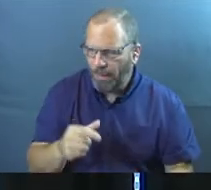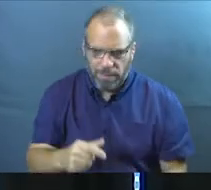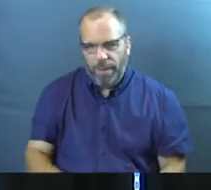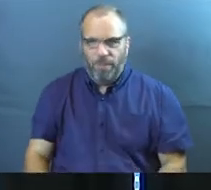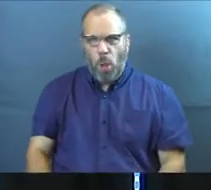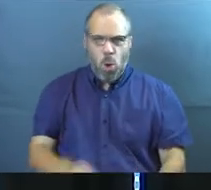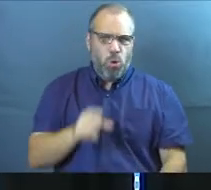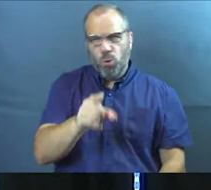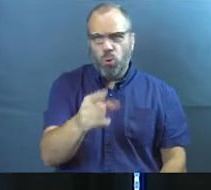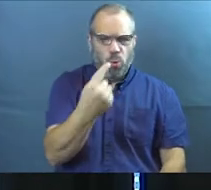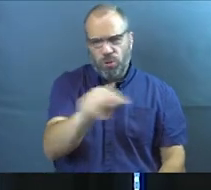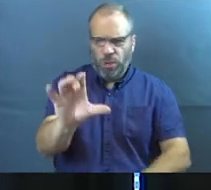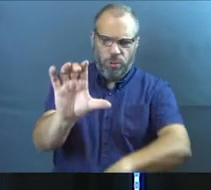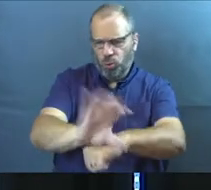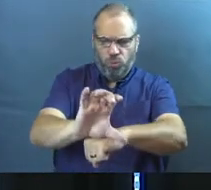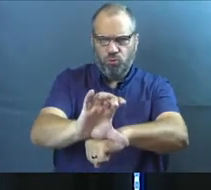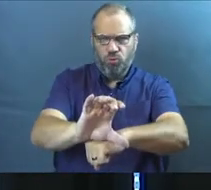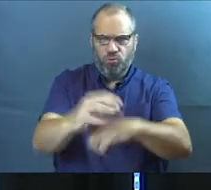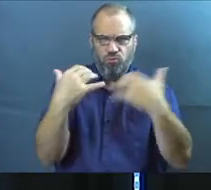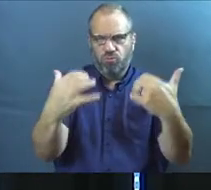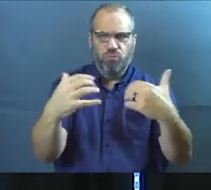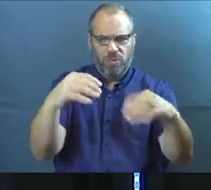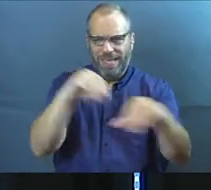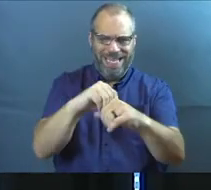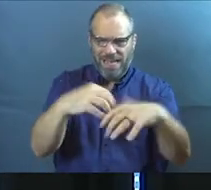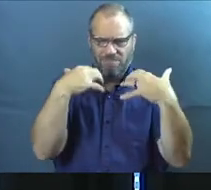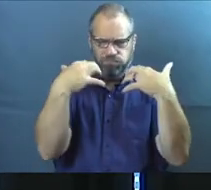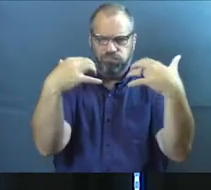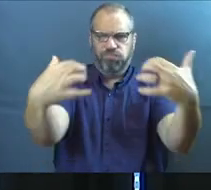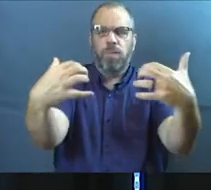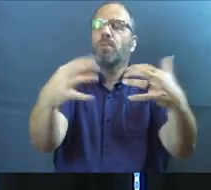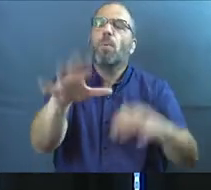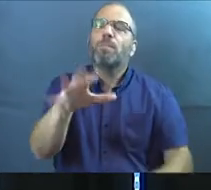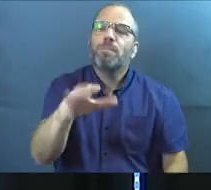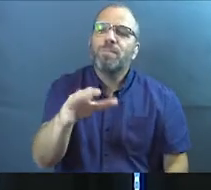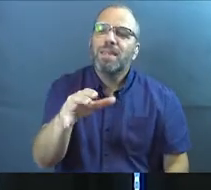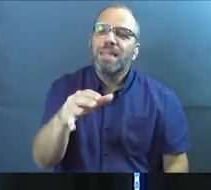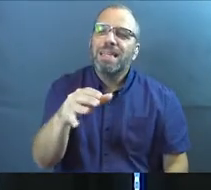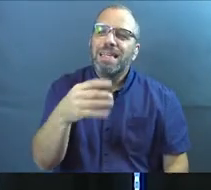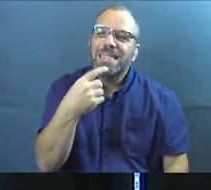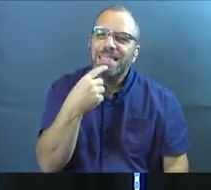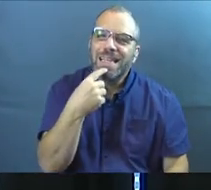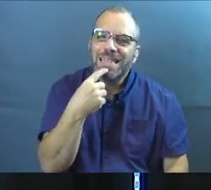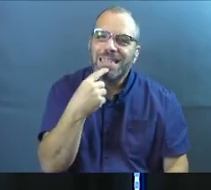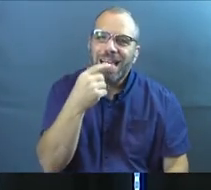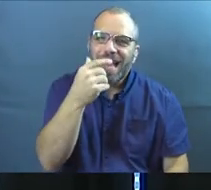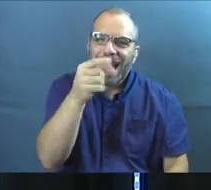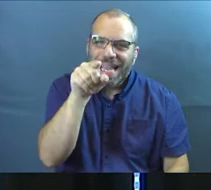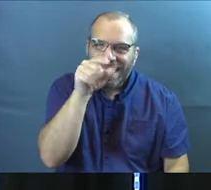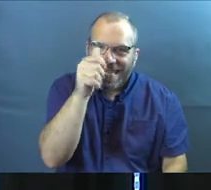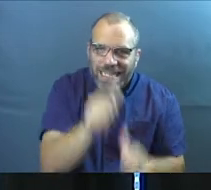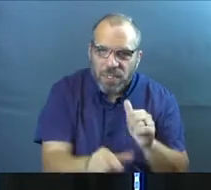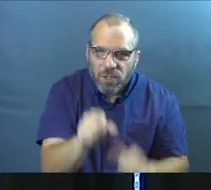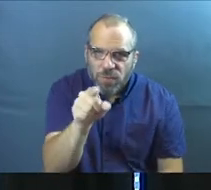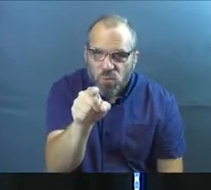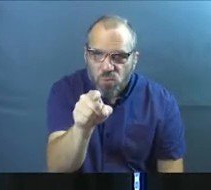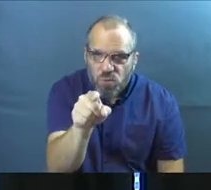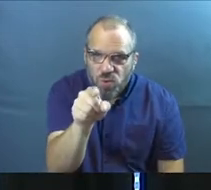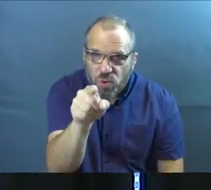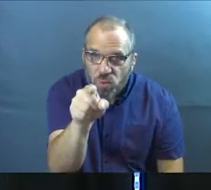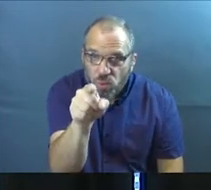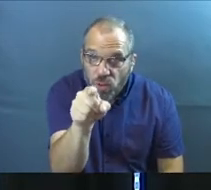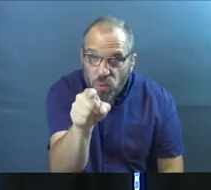just say, you, the church, in mass. He says, each of you.